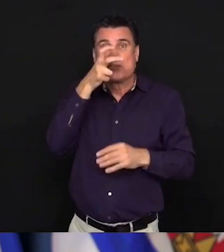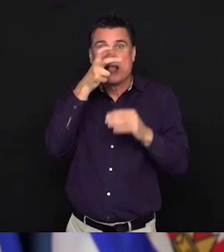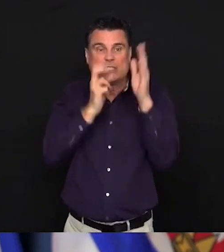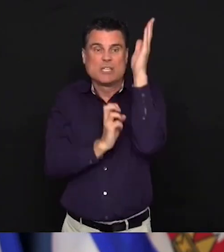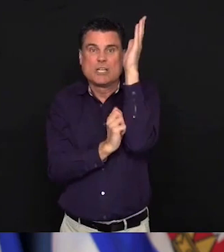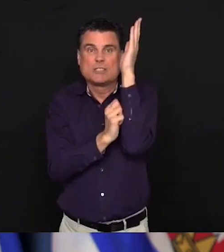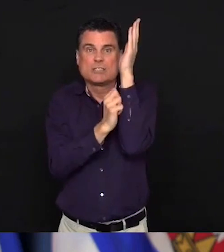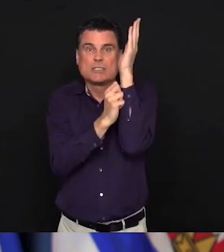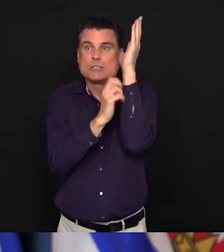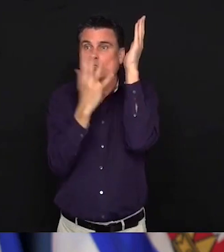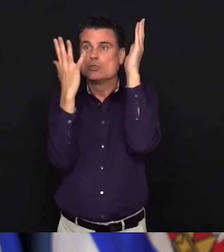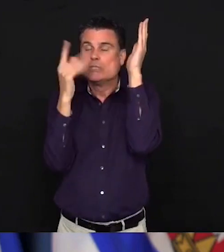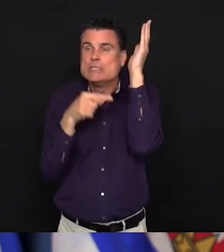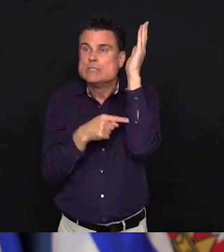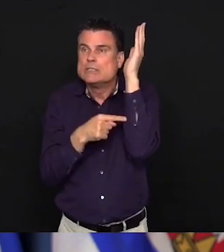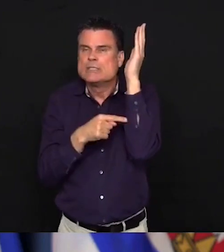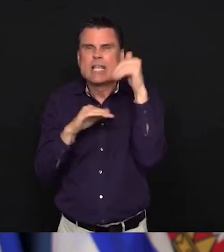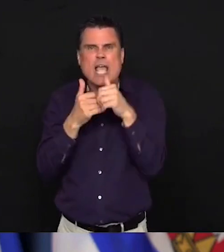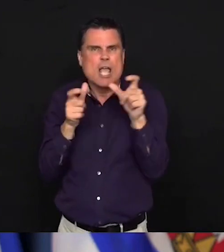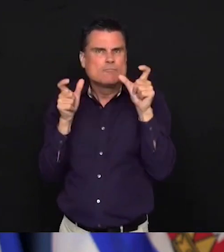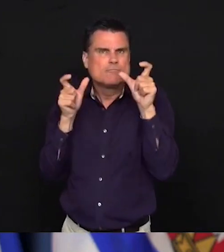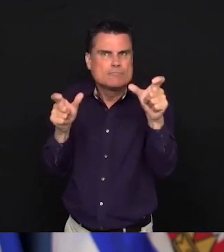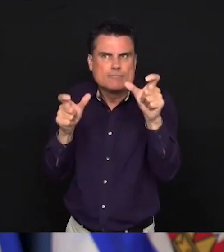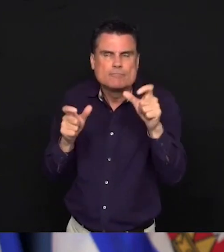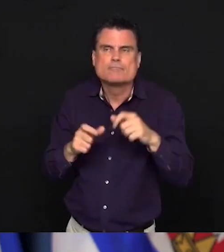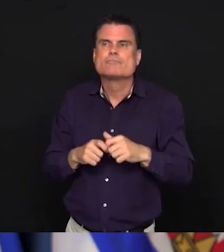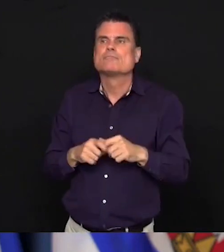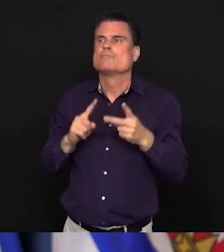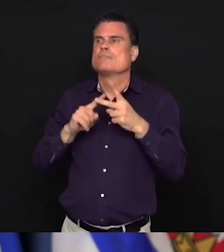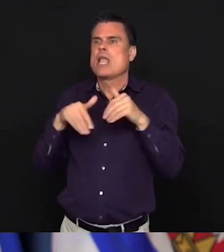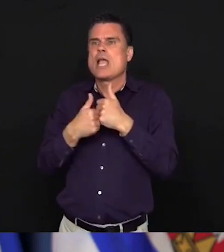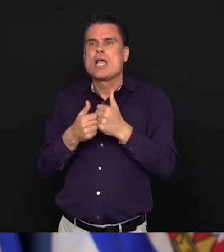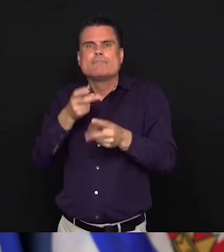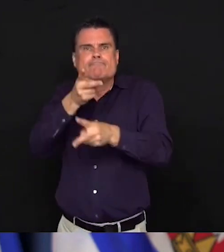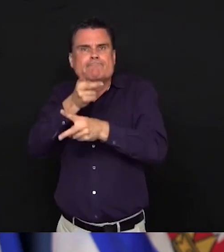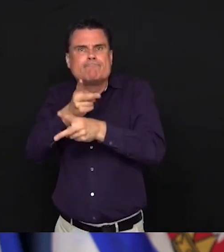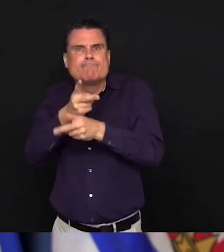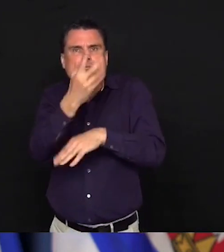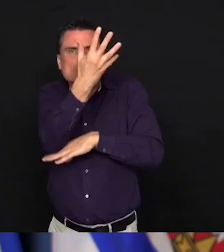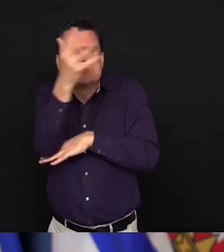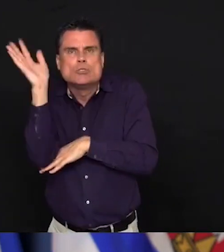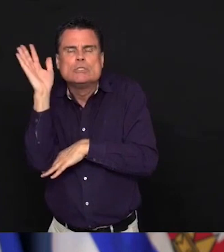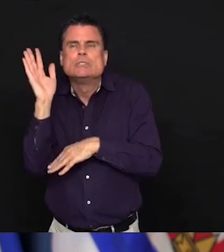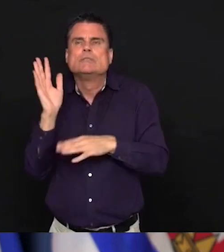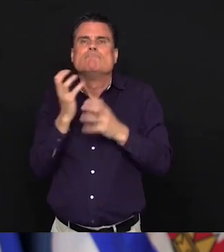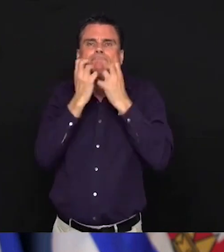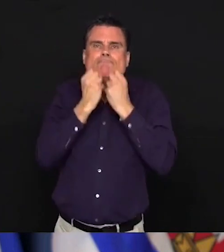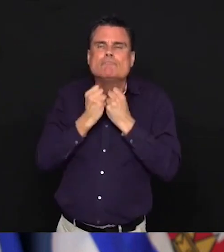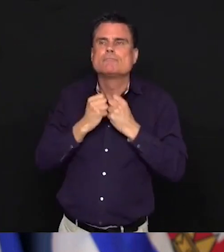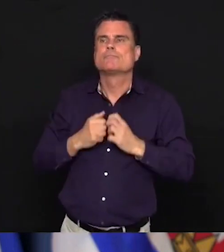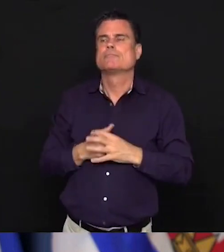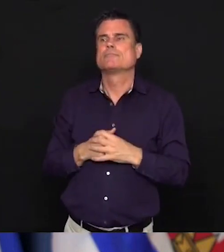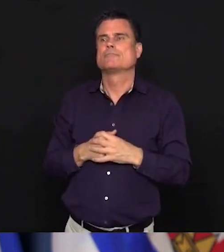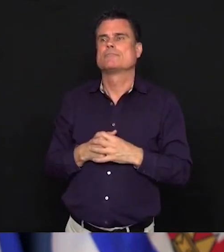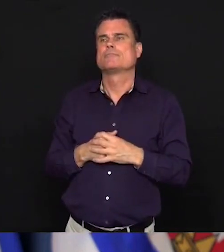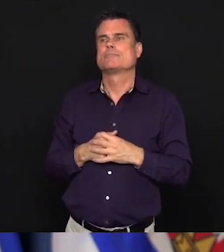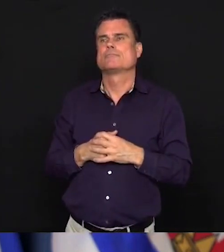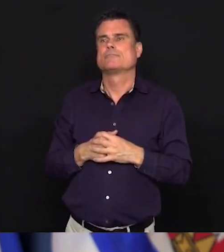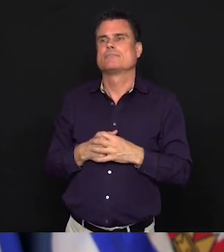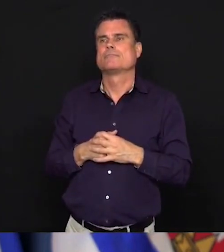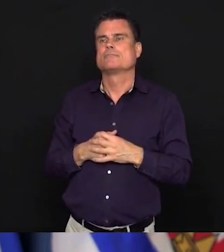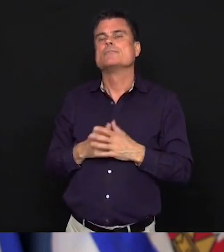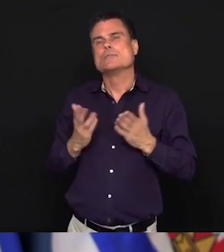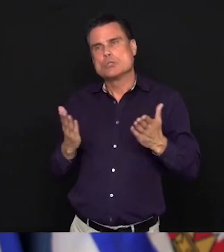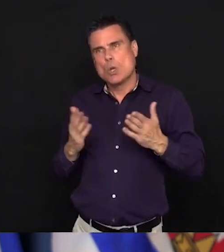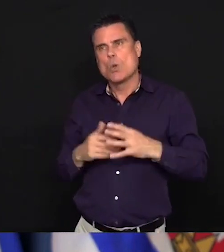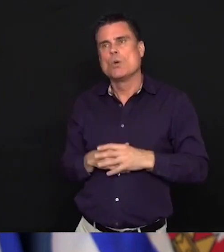construction, cross-laminated timber facilities are starting to emerge in British Columbia. I think that's the future, and I'm confident that our rural